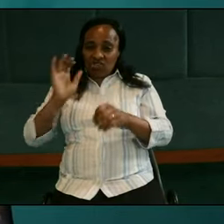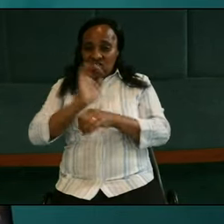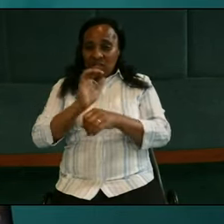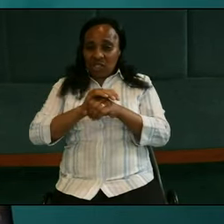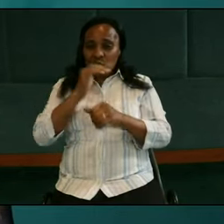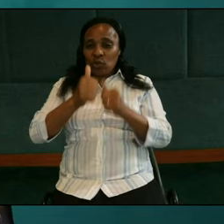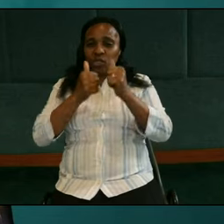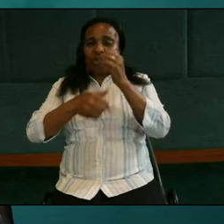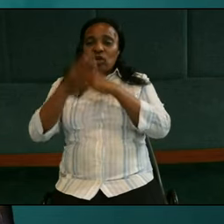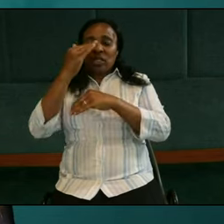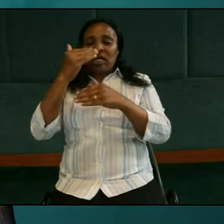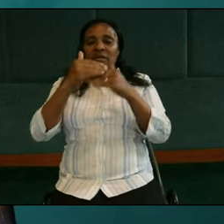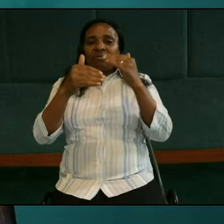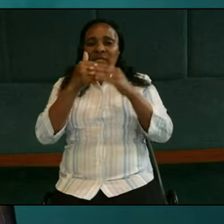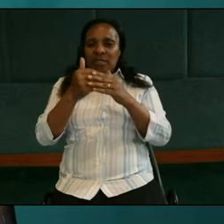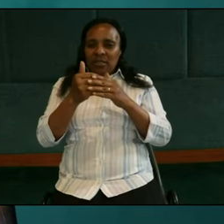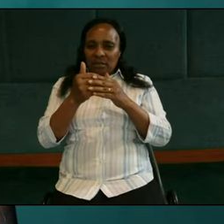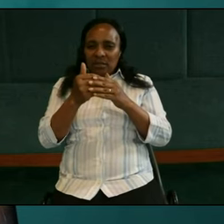God has revealed to.